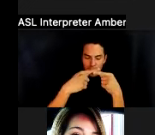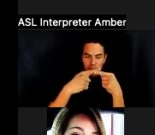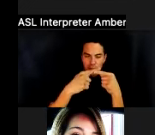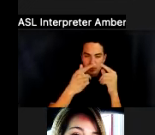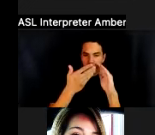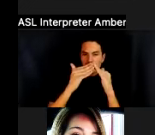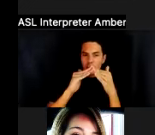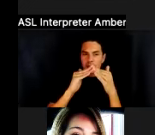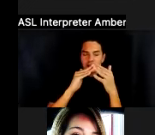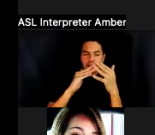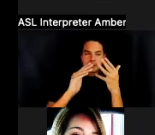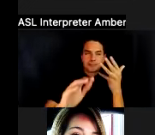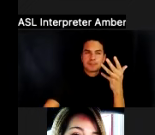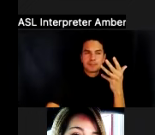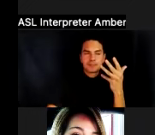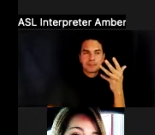sort of